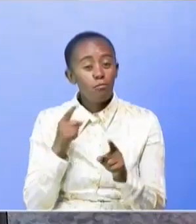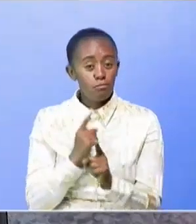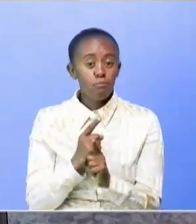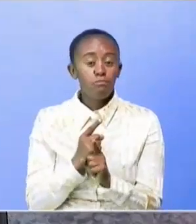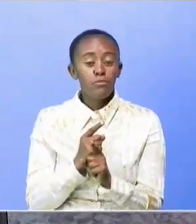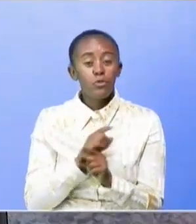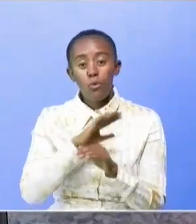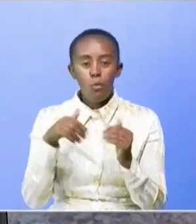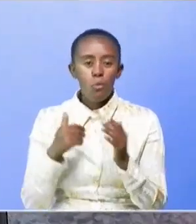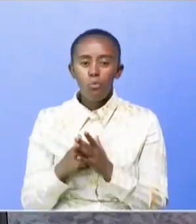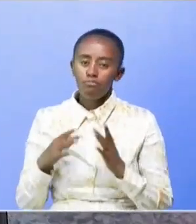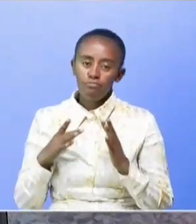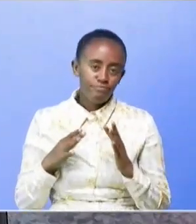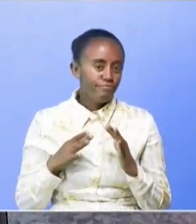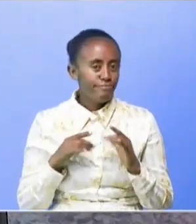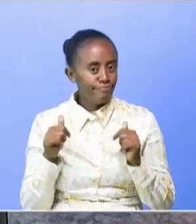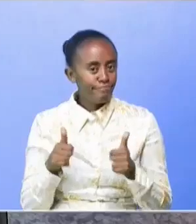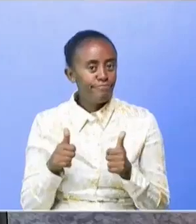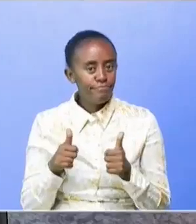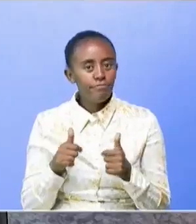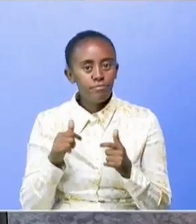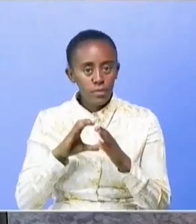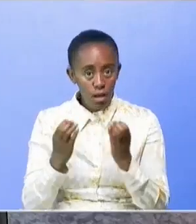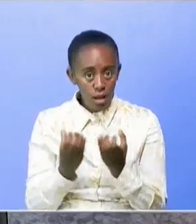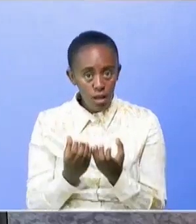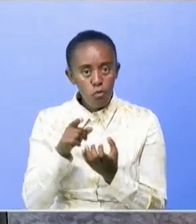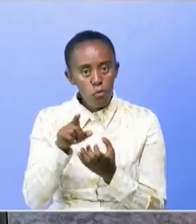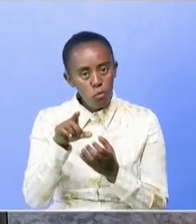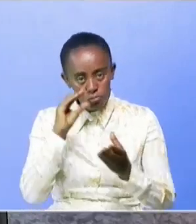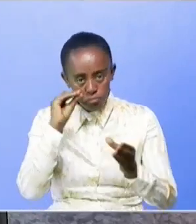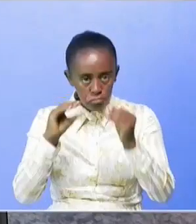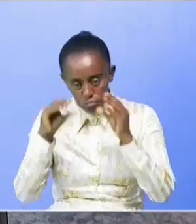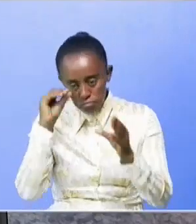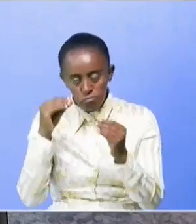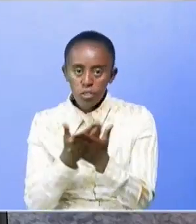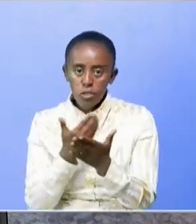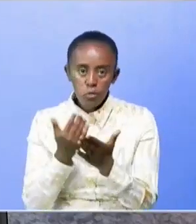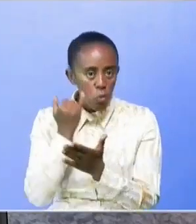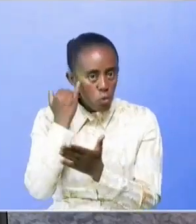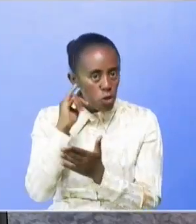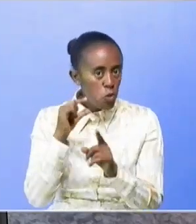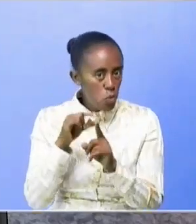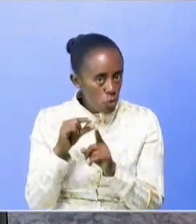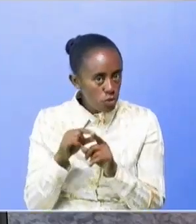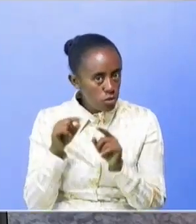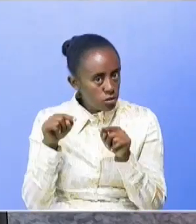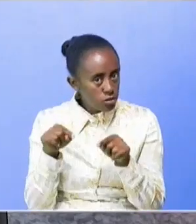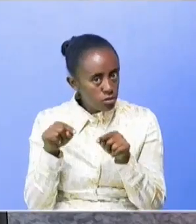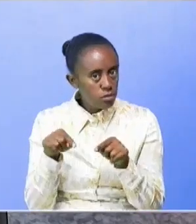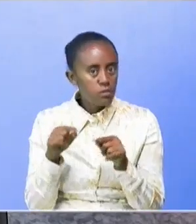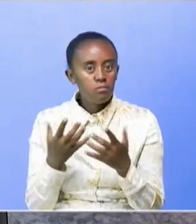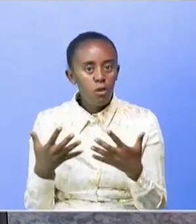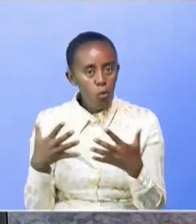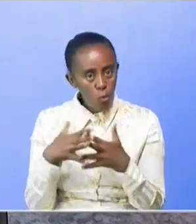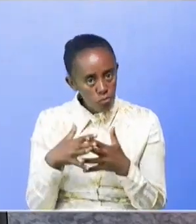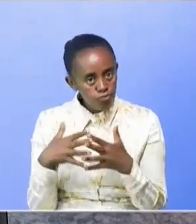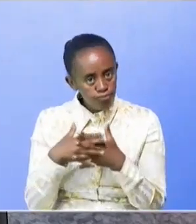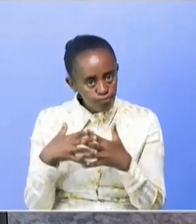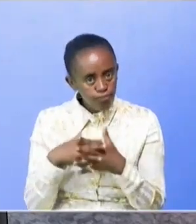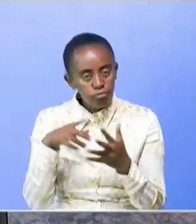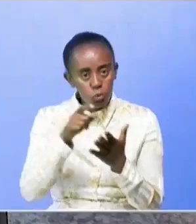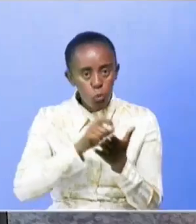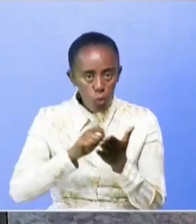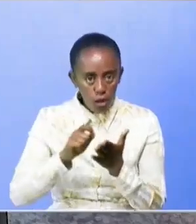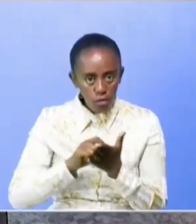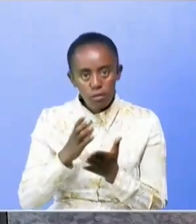you all enjoyed today's class and you have gotten new ideas and new words to incorporate in your